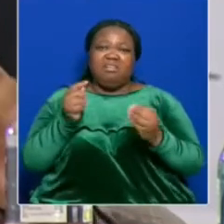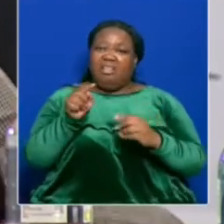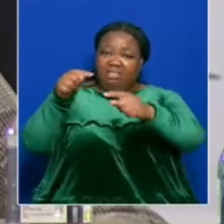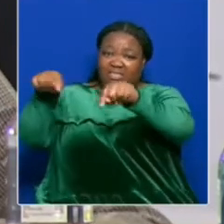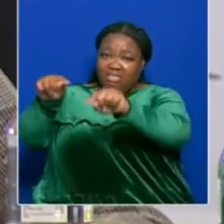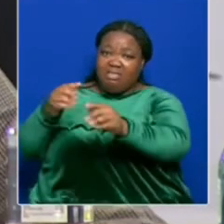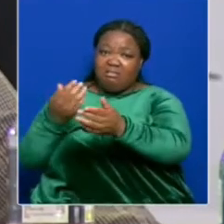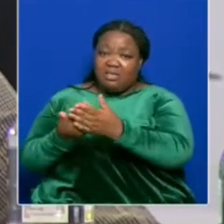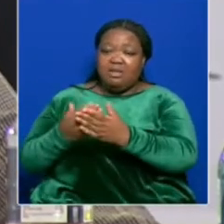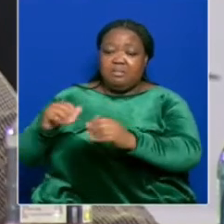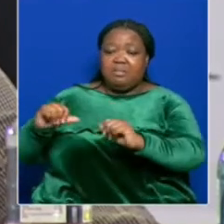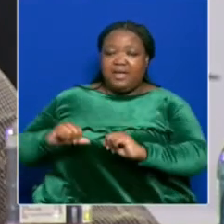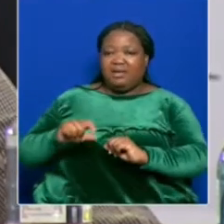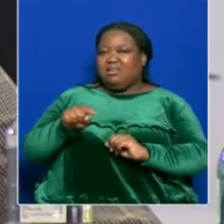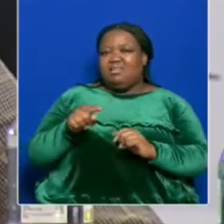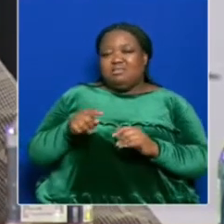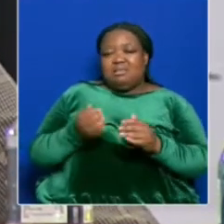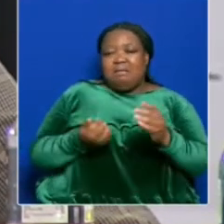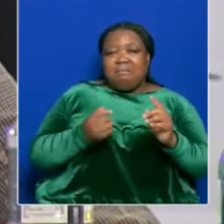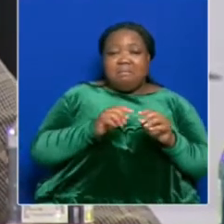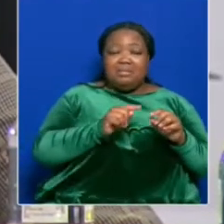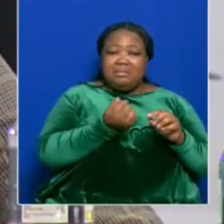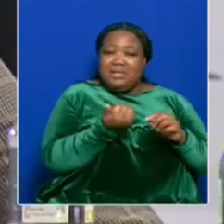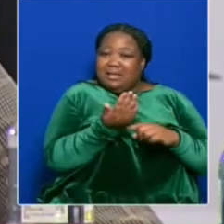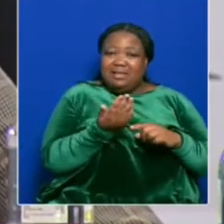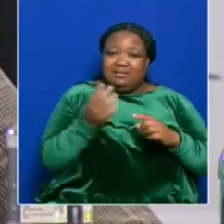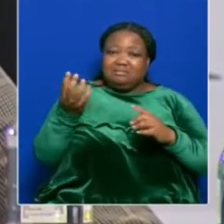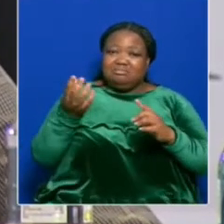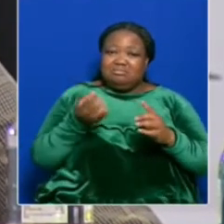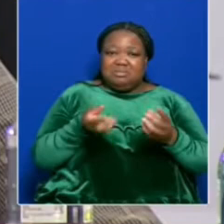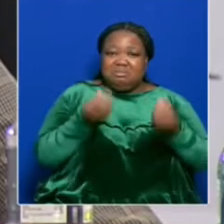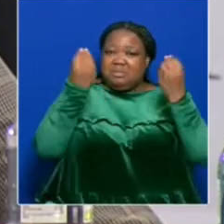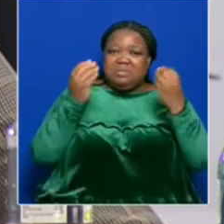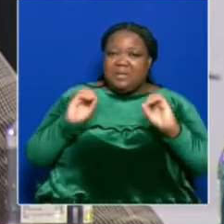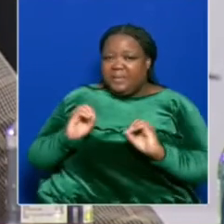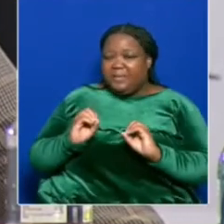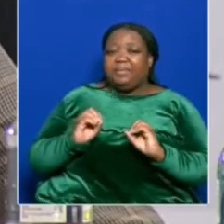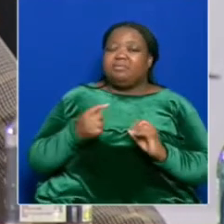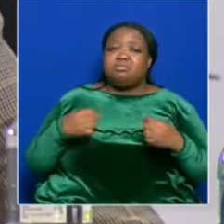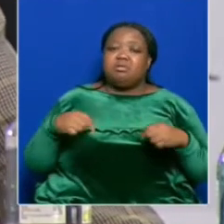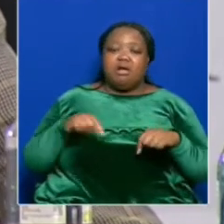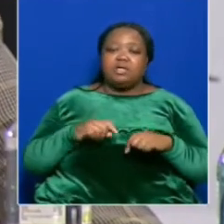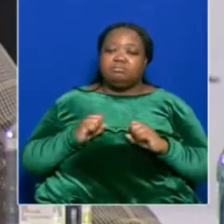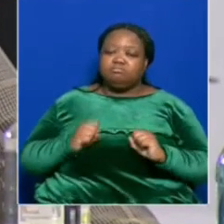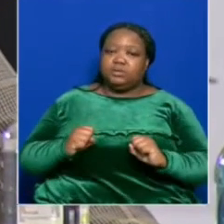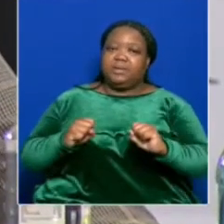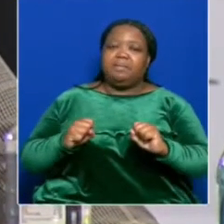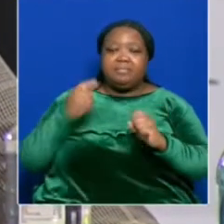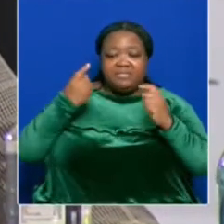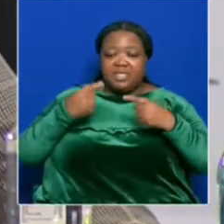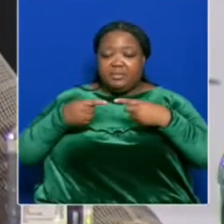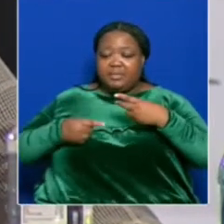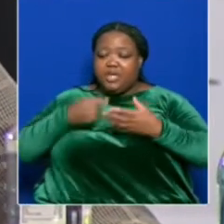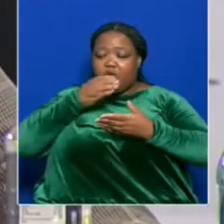bidder should not have been awarded. We maintain our stance that we did not confirm 1, 2, and 3 issues, which